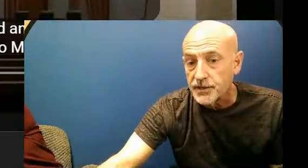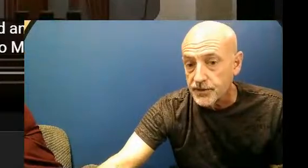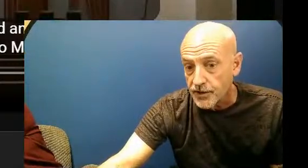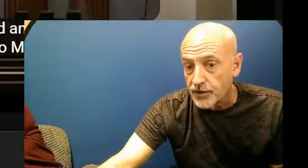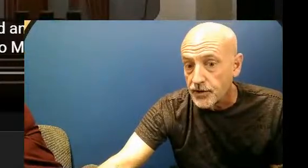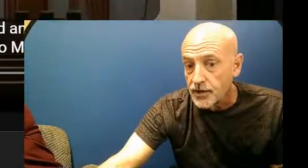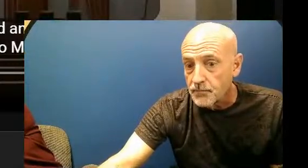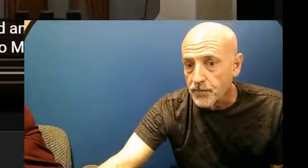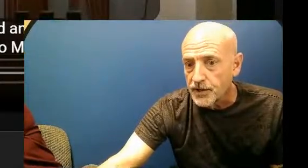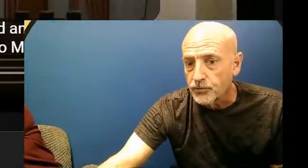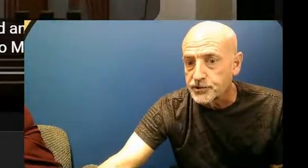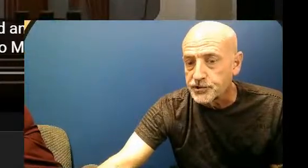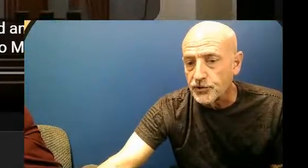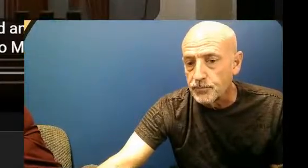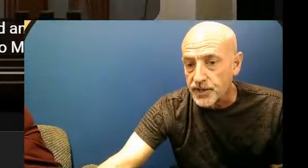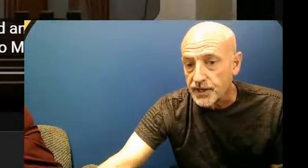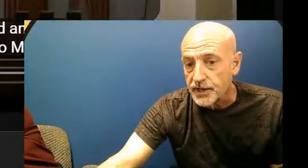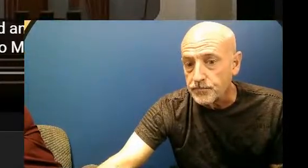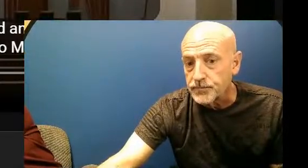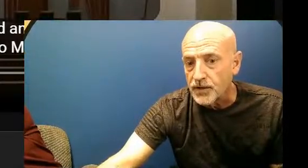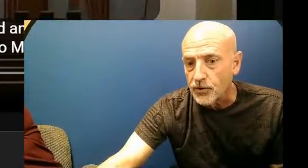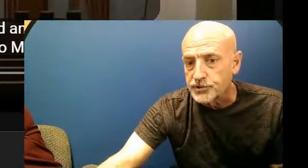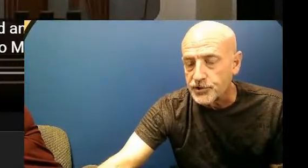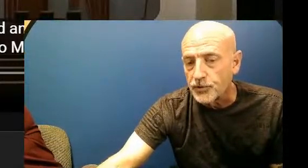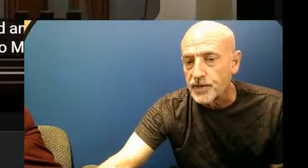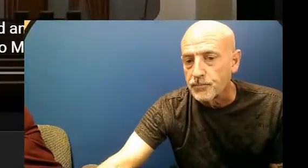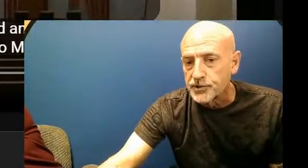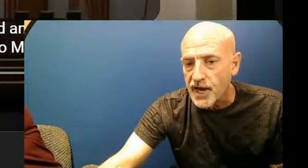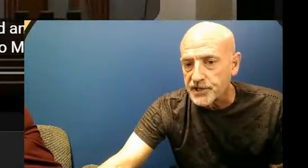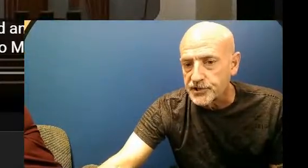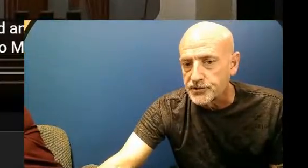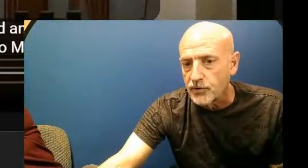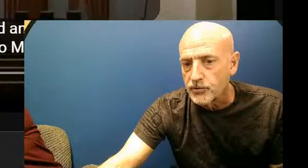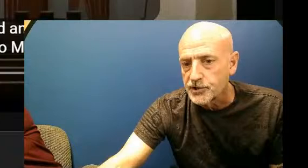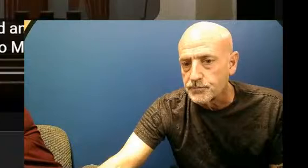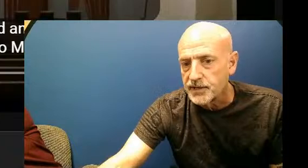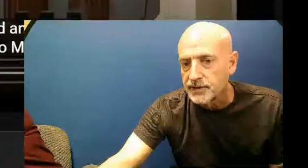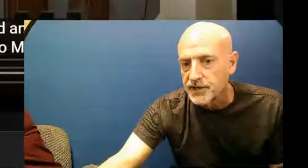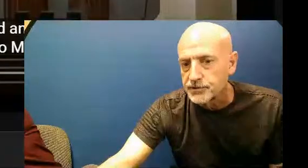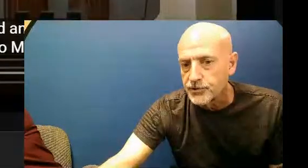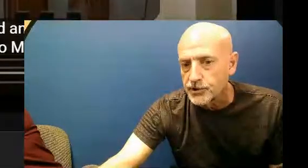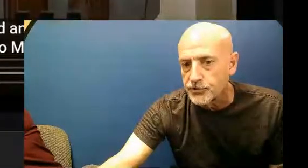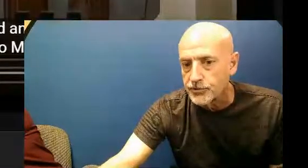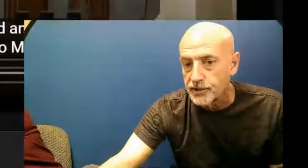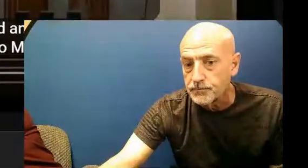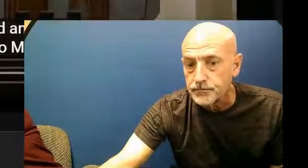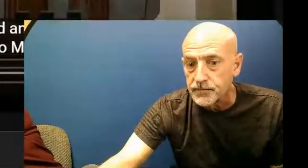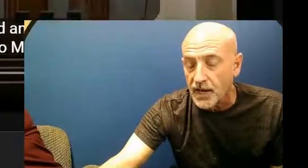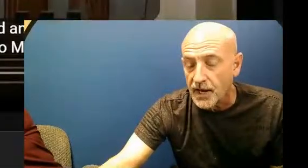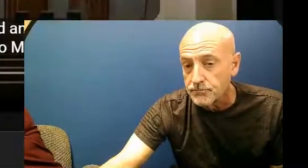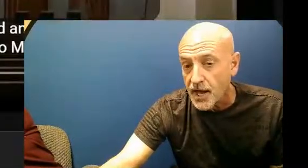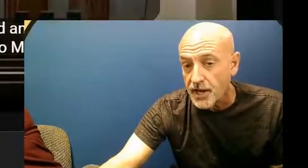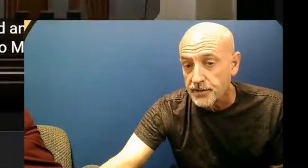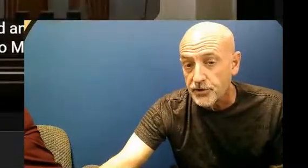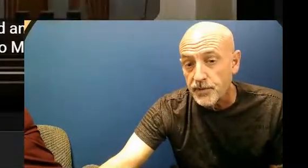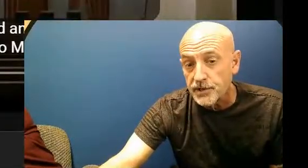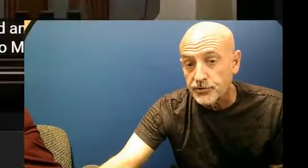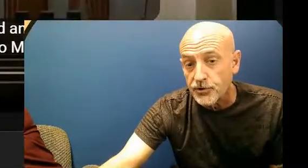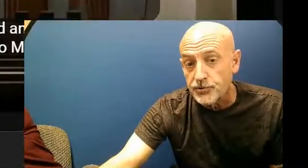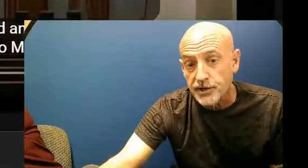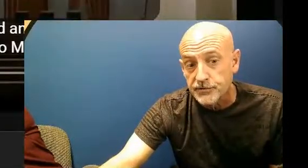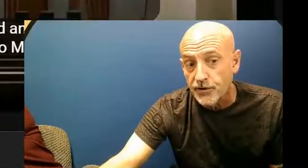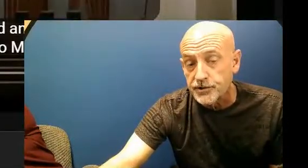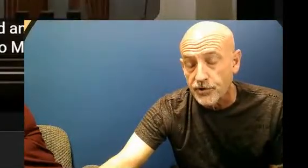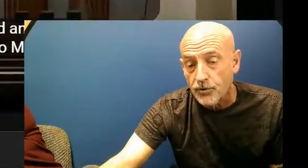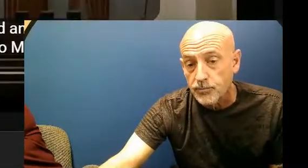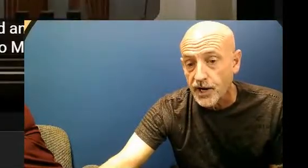to get there. But it would still be, there would still be protections. They would just be less than strict scrutiny. And intermediate